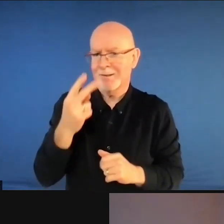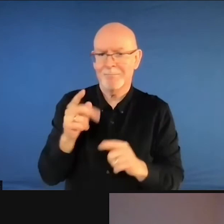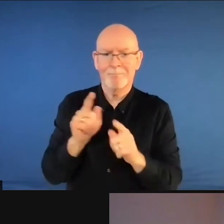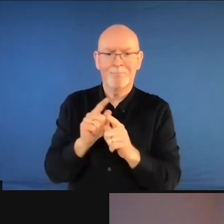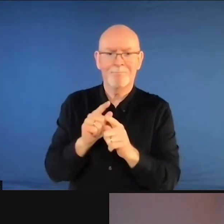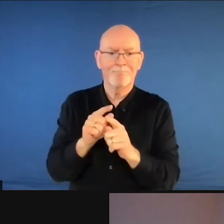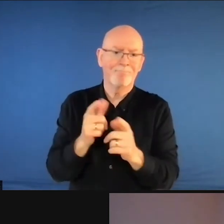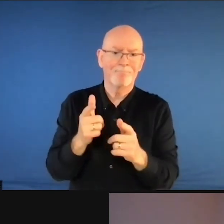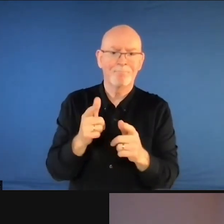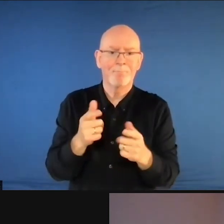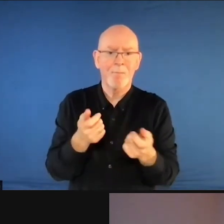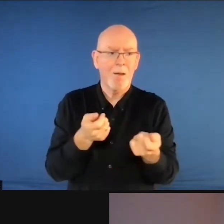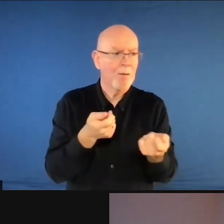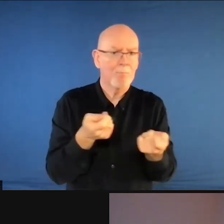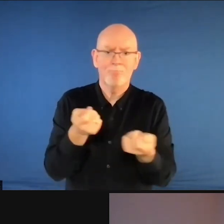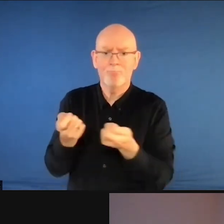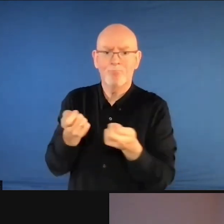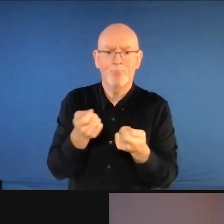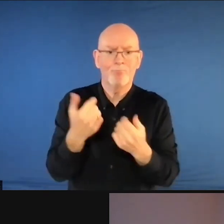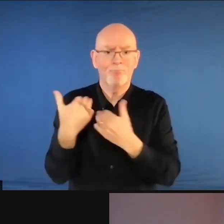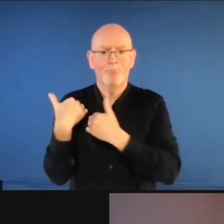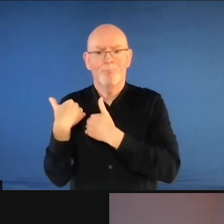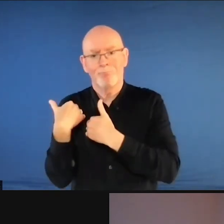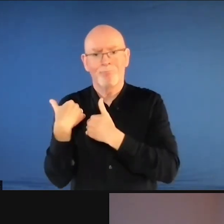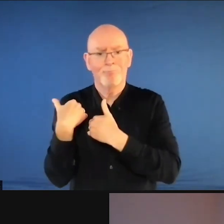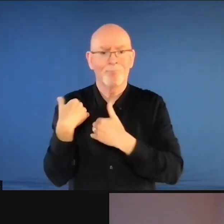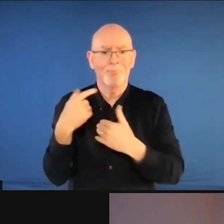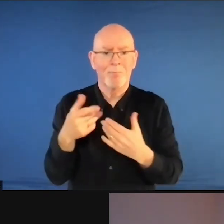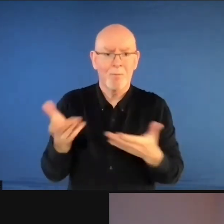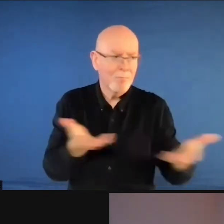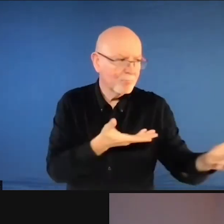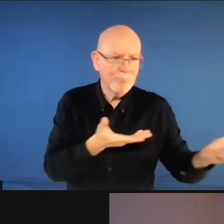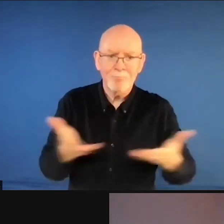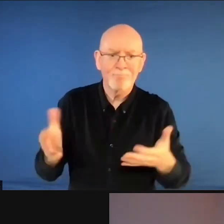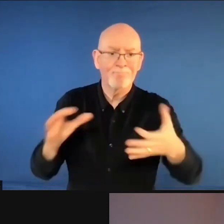researchers? I wonder if you could speak a bit to that. Over to you, Roxandra.